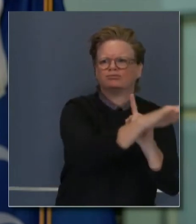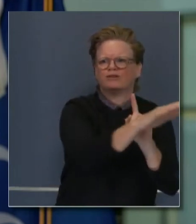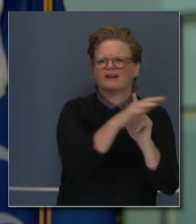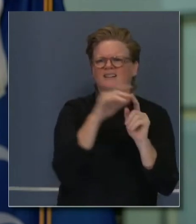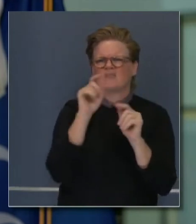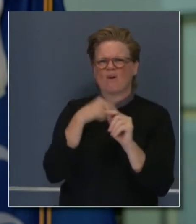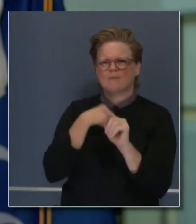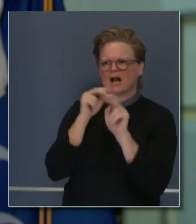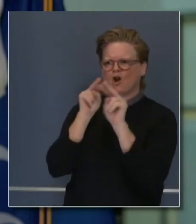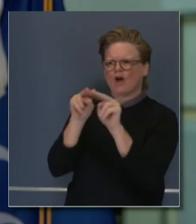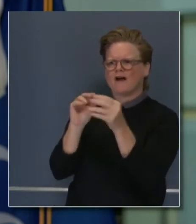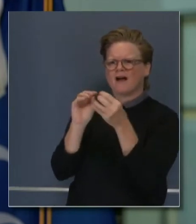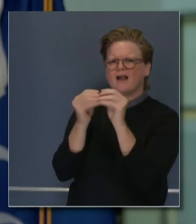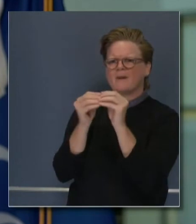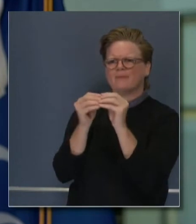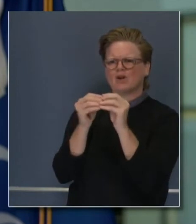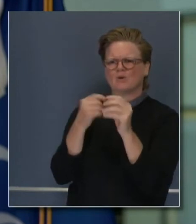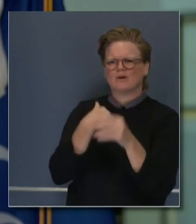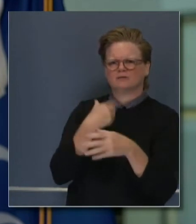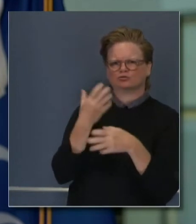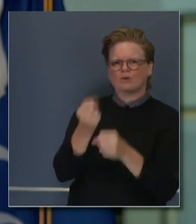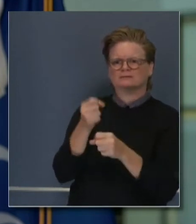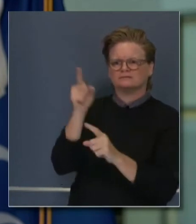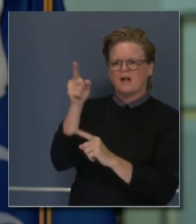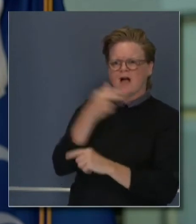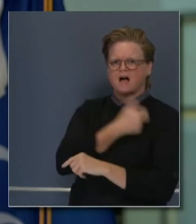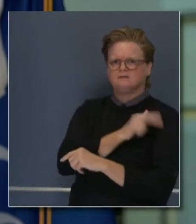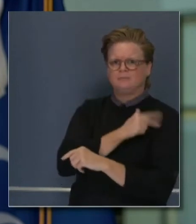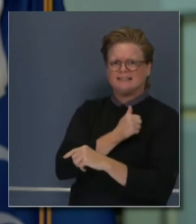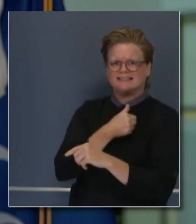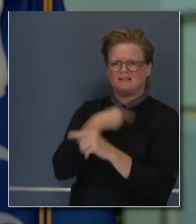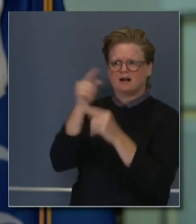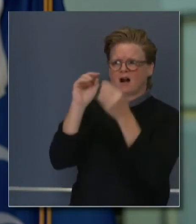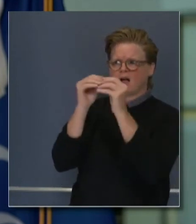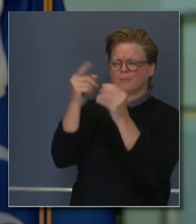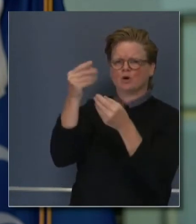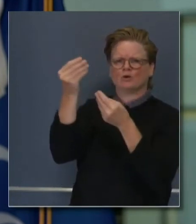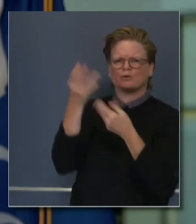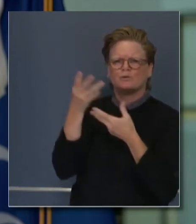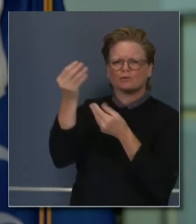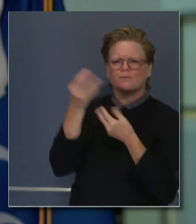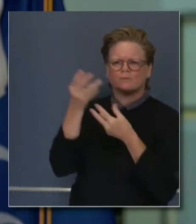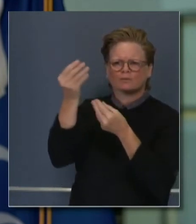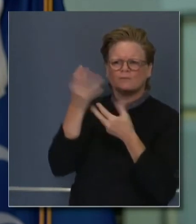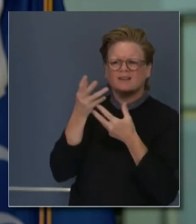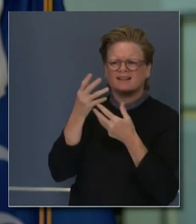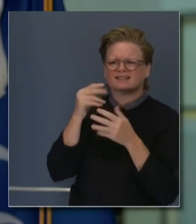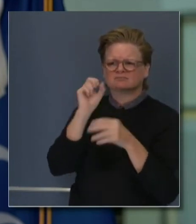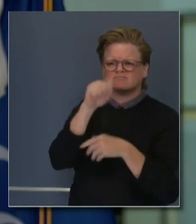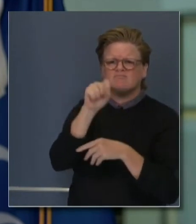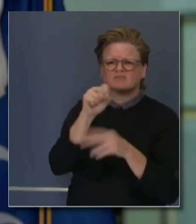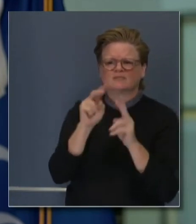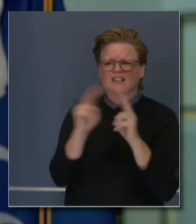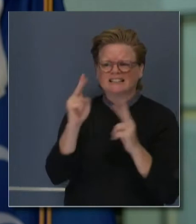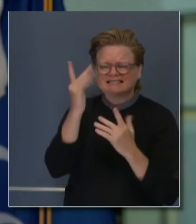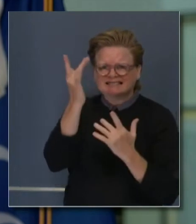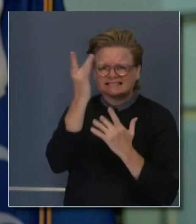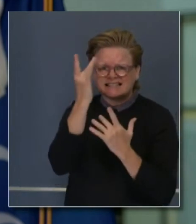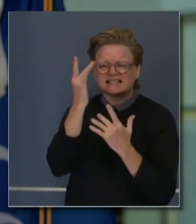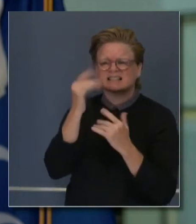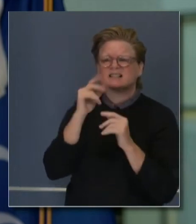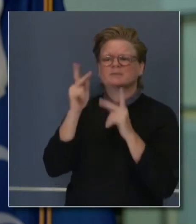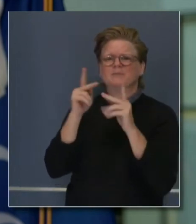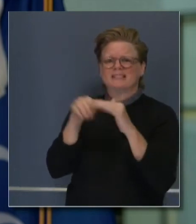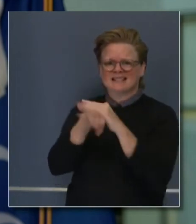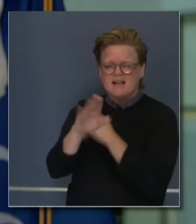very reliable. I often say hospital numbers don't lie. People who are very sick, thankfully in California, have largely been able to get